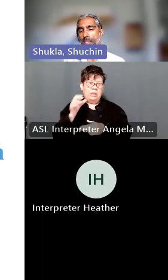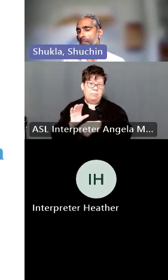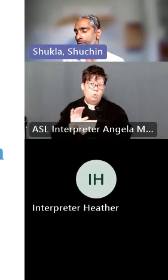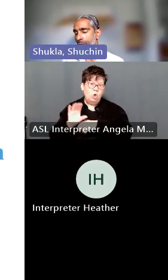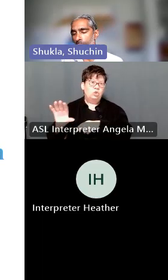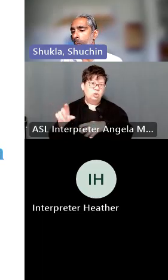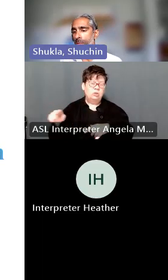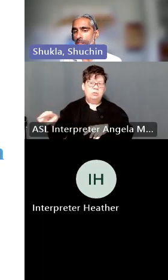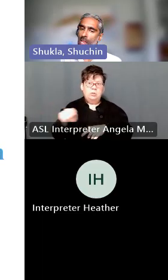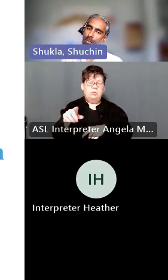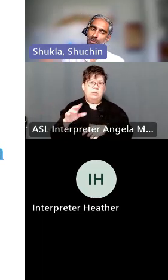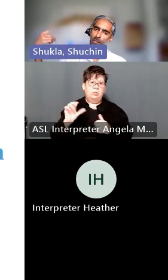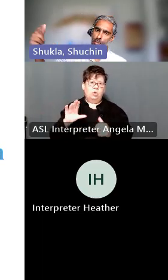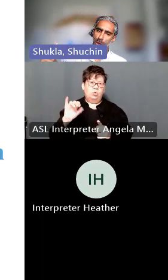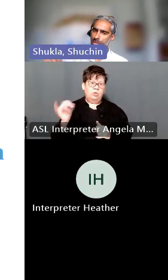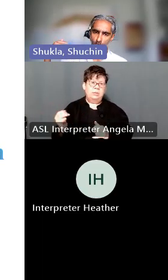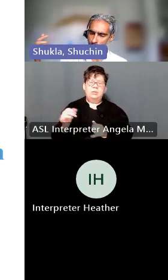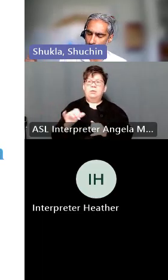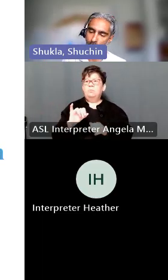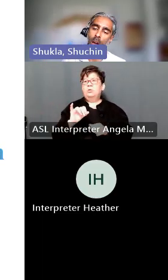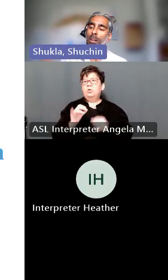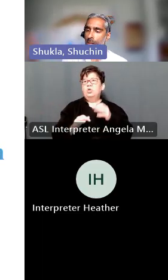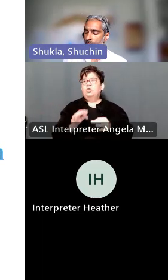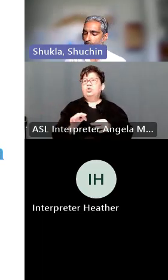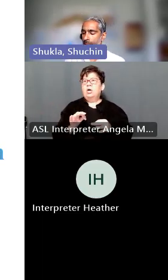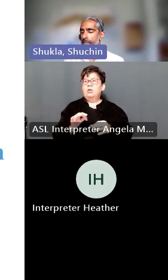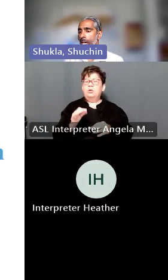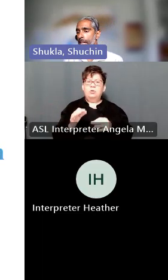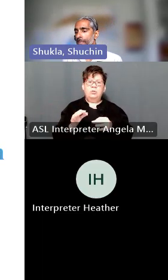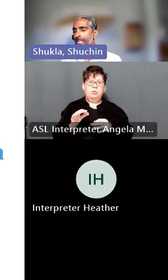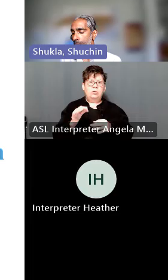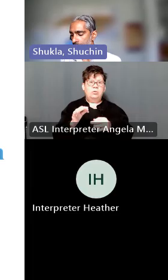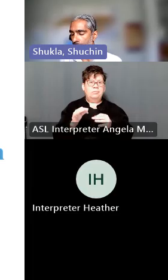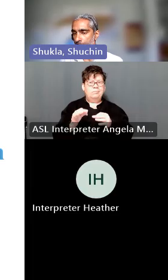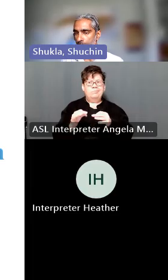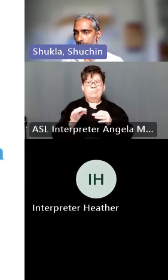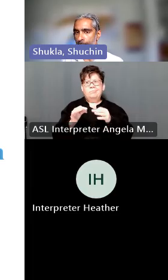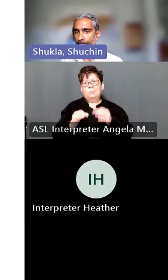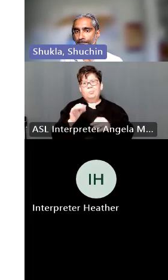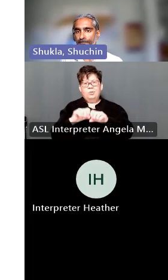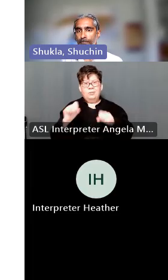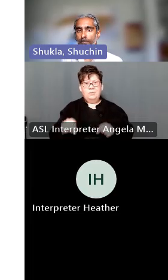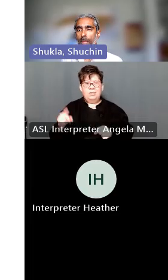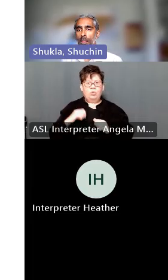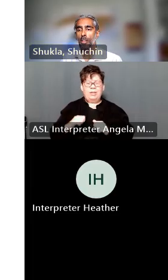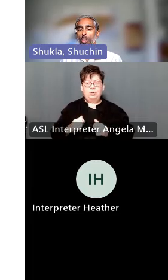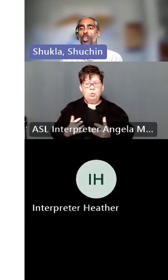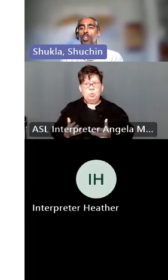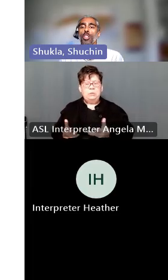legal systems and drug courts. Are saying Vivitrol is the only way to go. And that's not what the science shows.